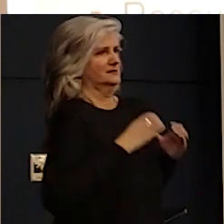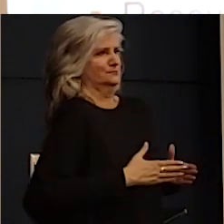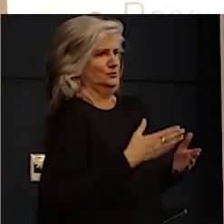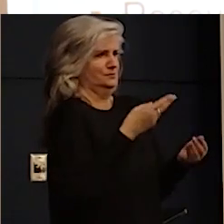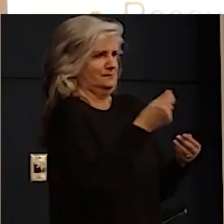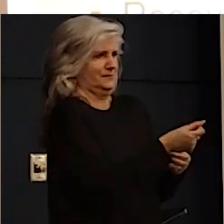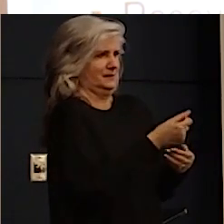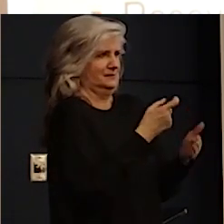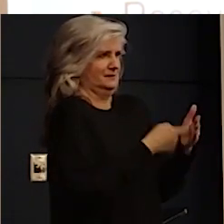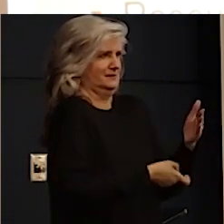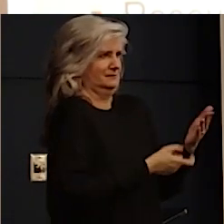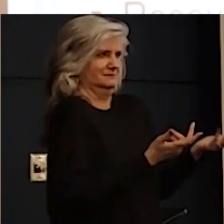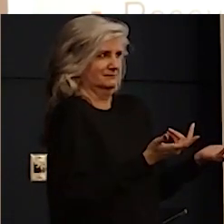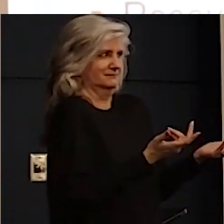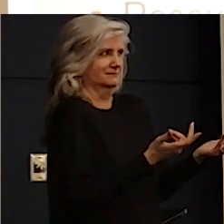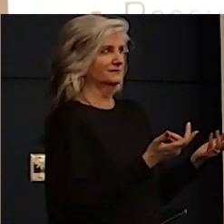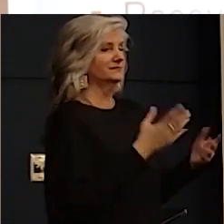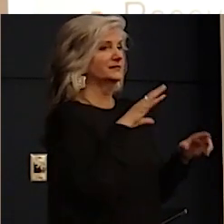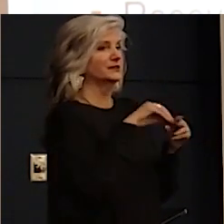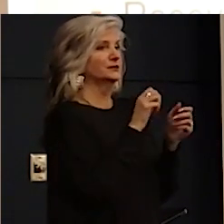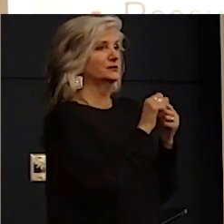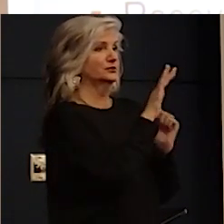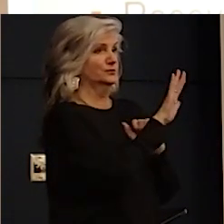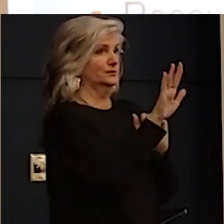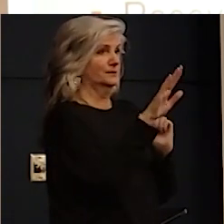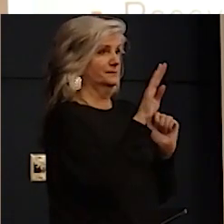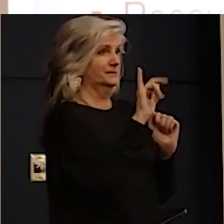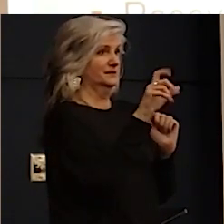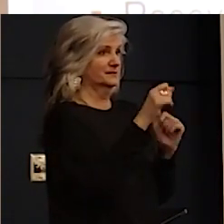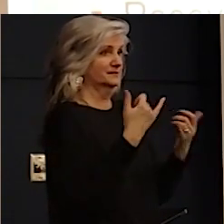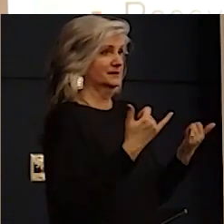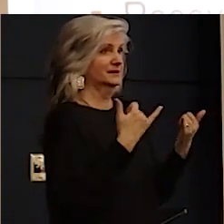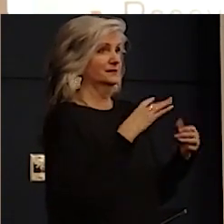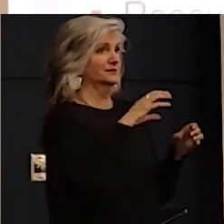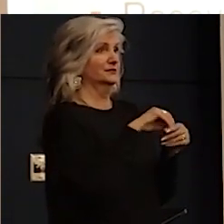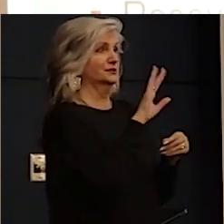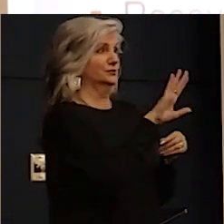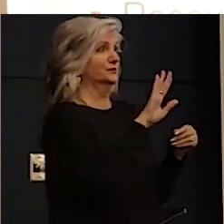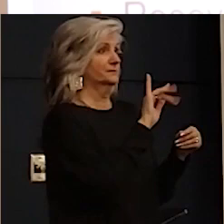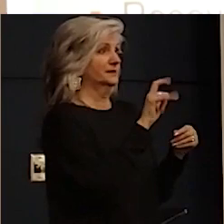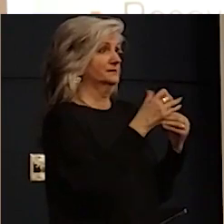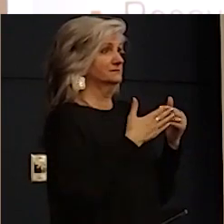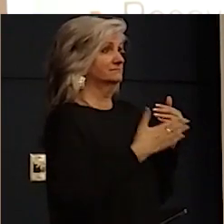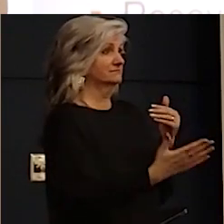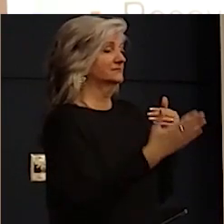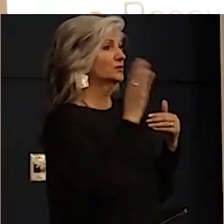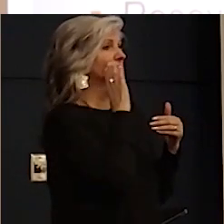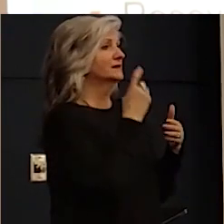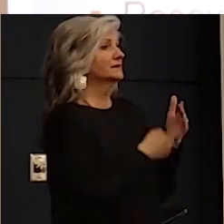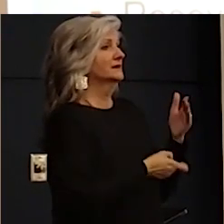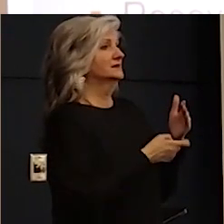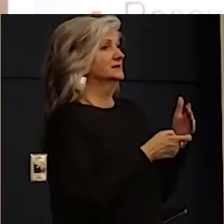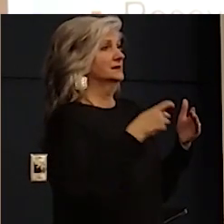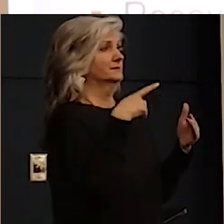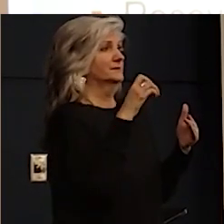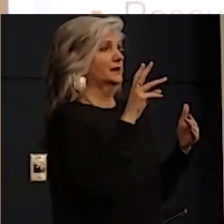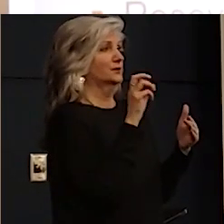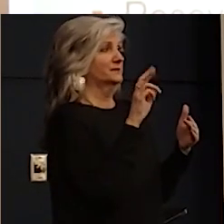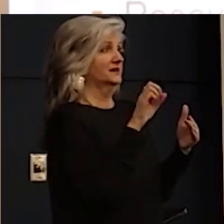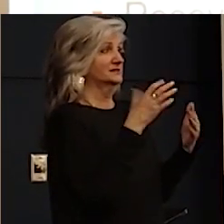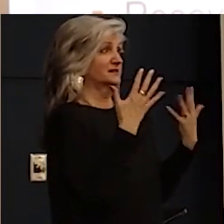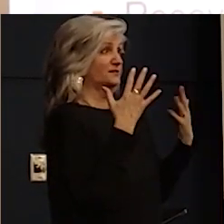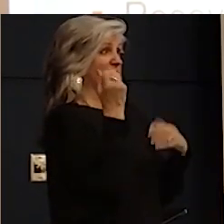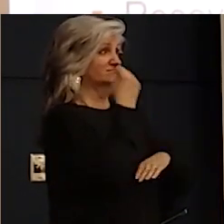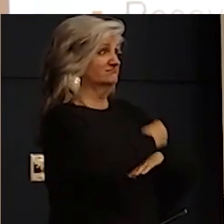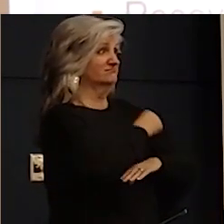pay those costs. So included in your bills right now, including in your bills going forward, are going to be costs of power plants that have already retired, that